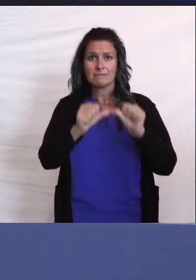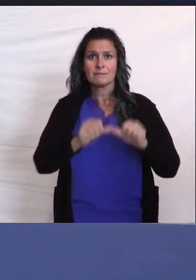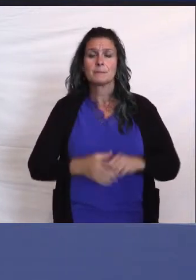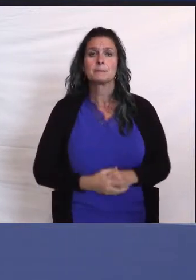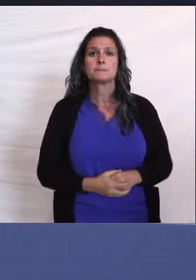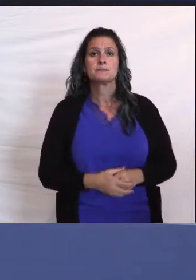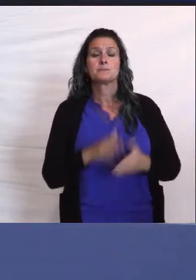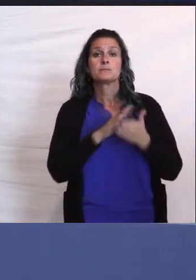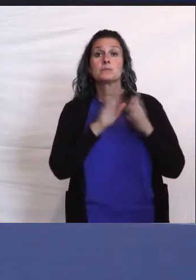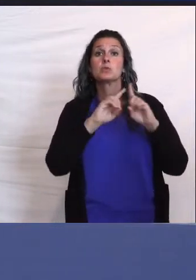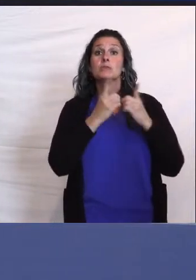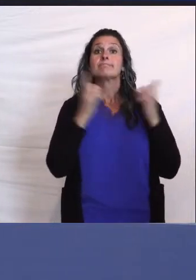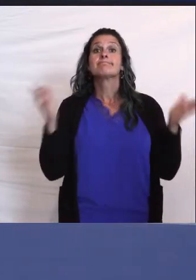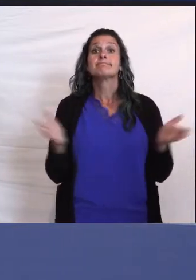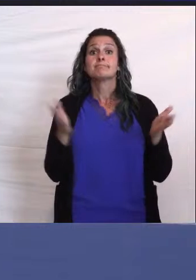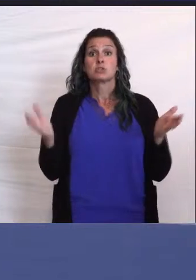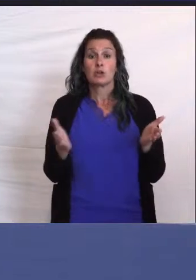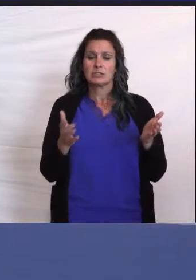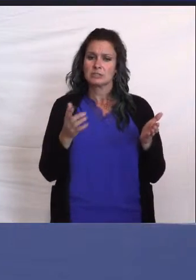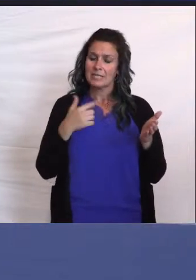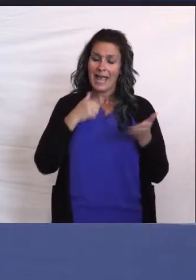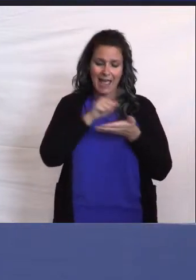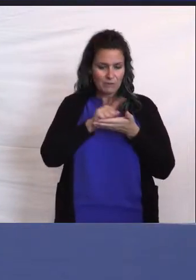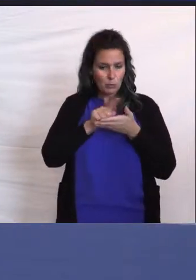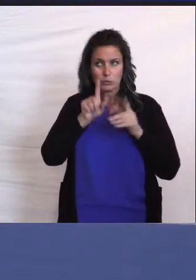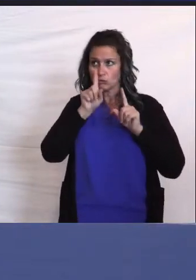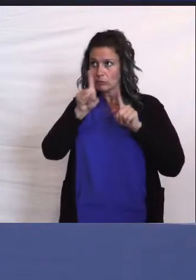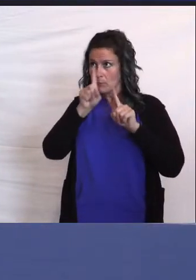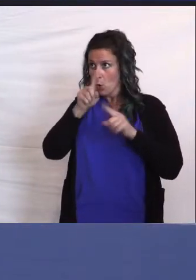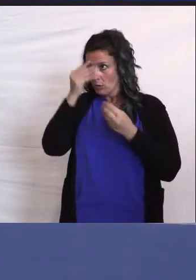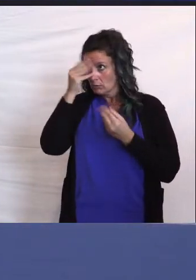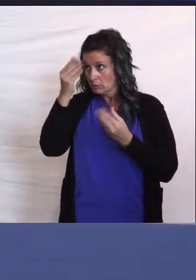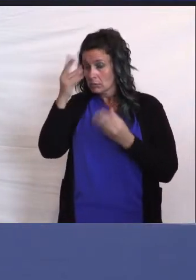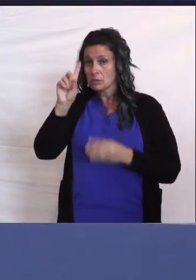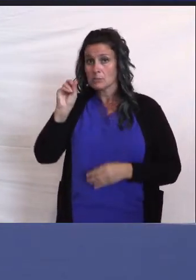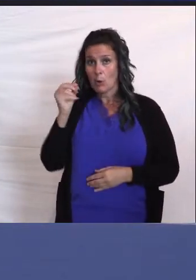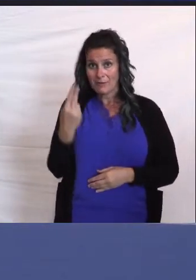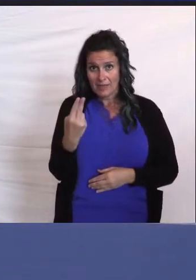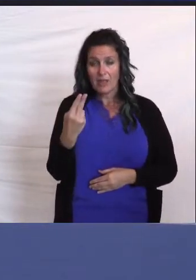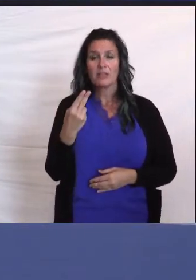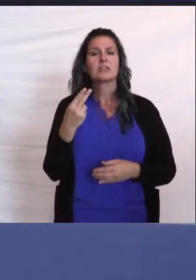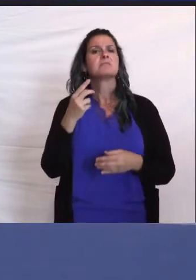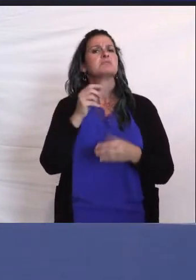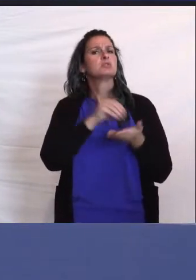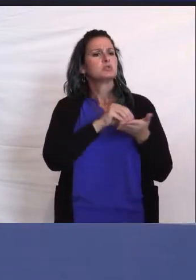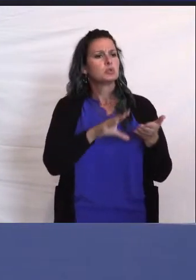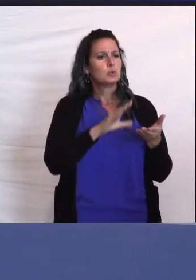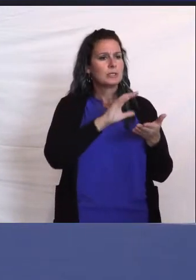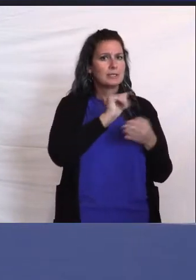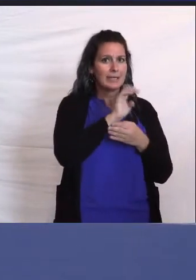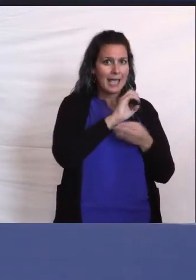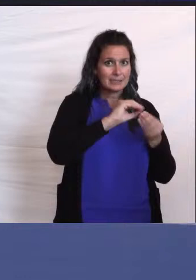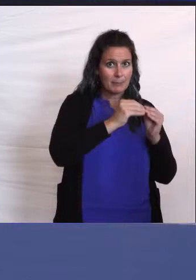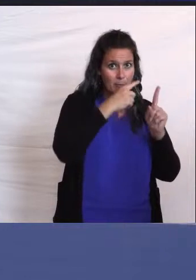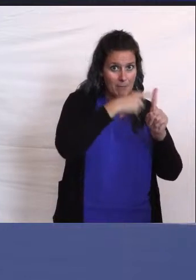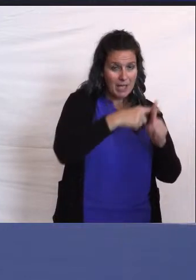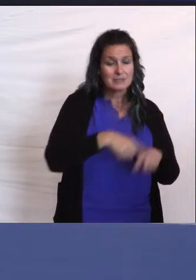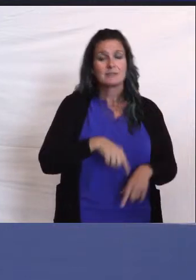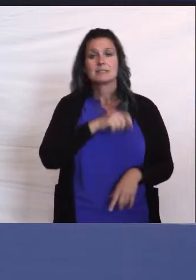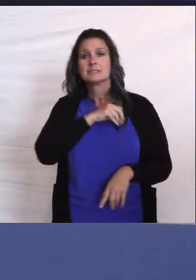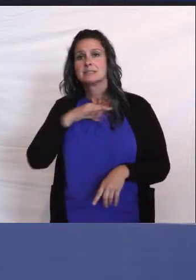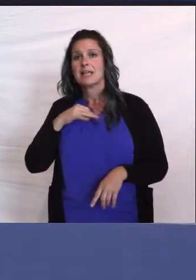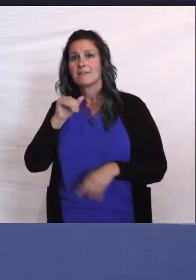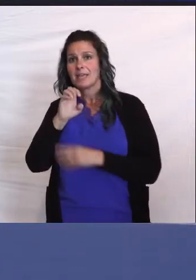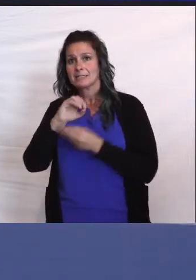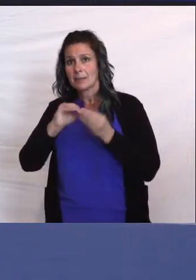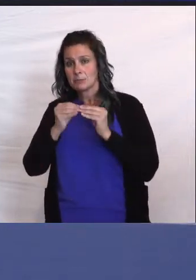School districts are encouraged to report weekly to the department on student and staff case counts, as well as information on vaccination